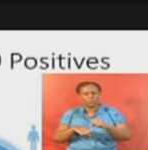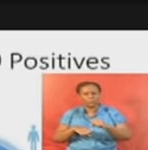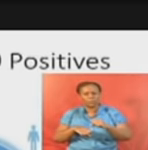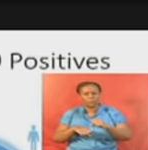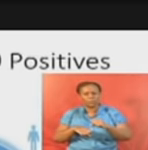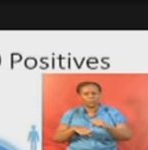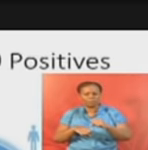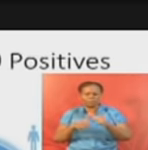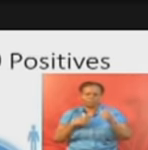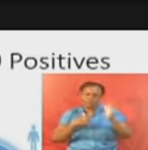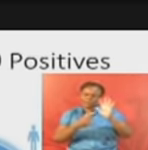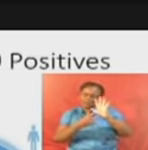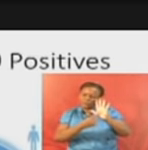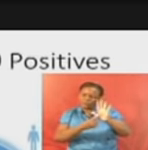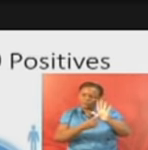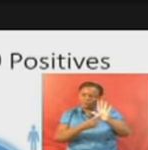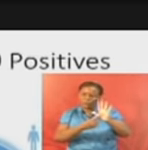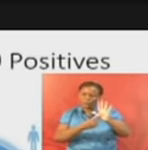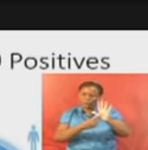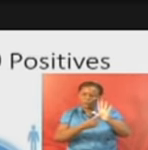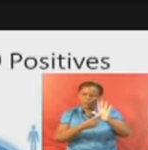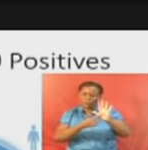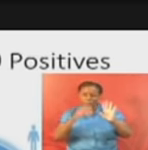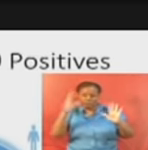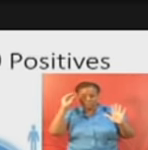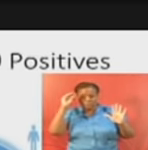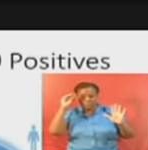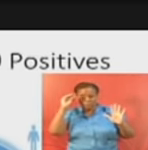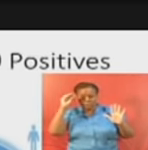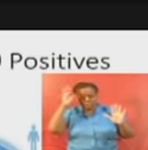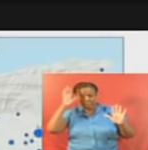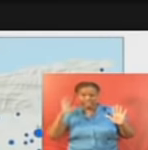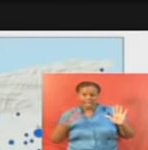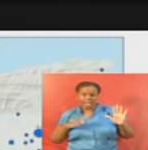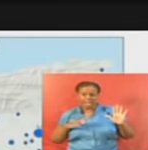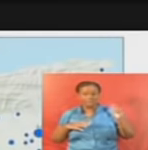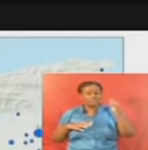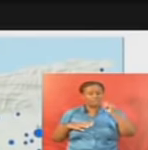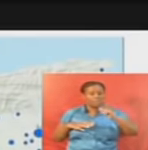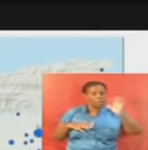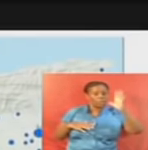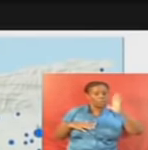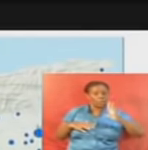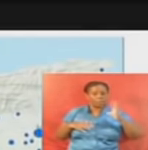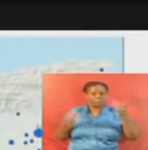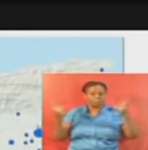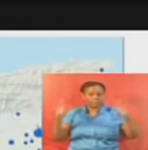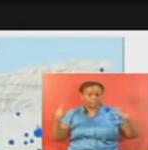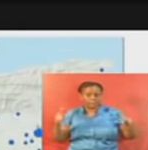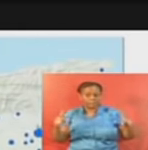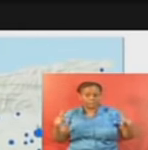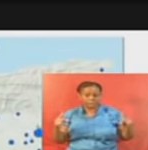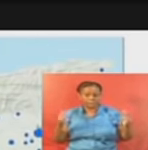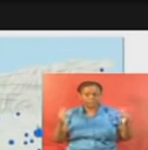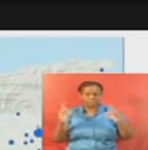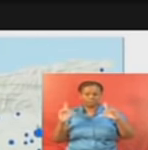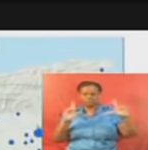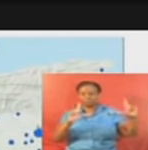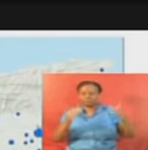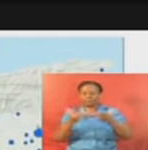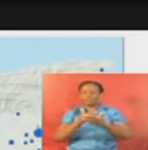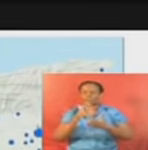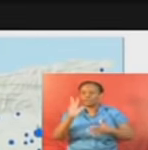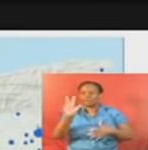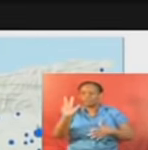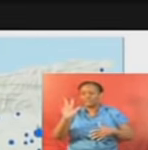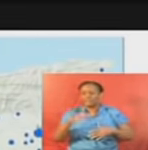sex distribution. We can go to slide 3. Slide 3 now deals with the